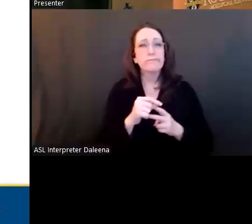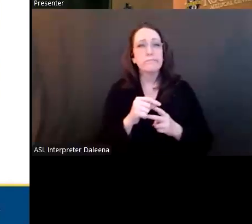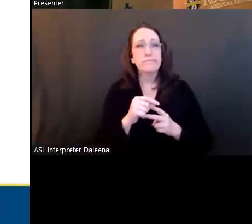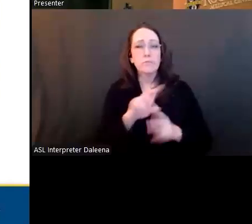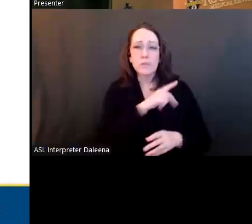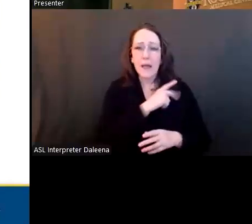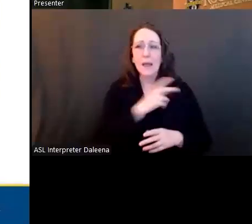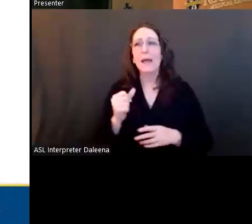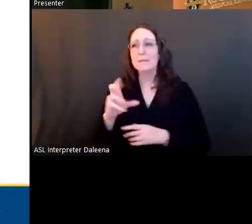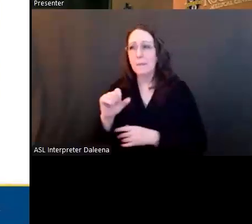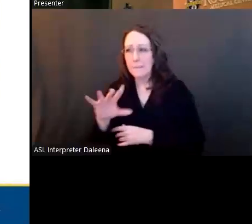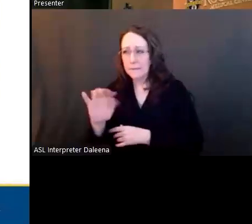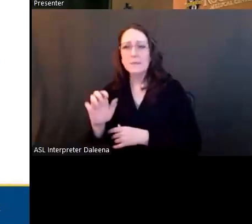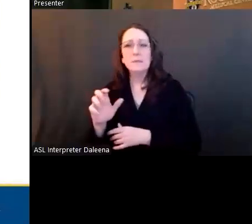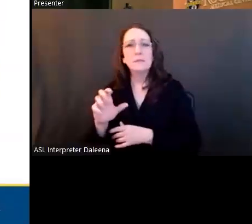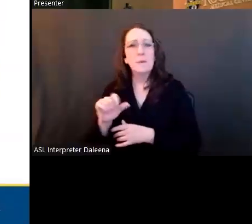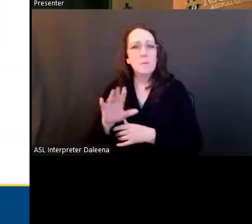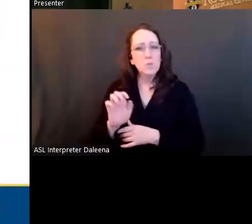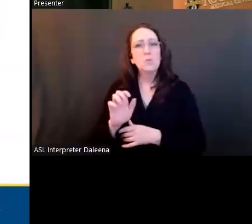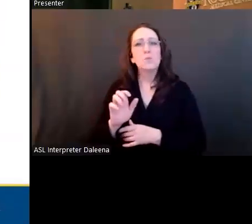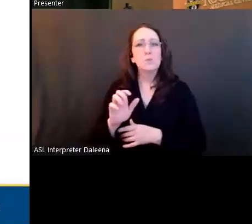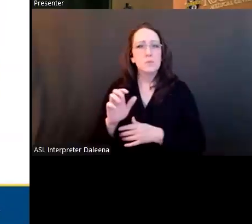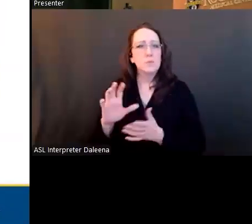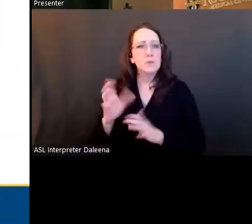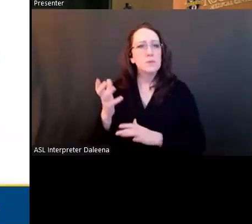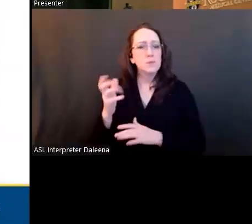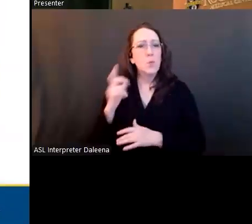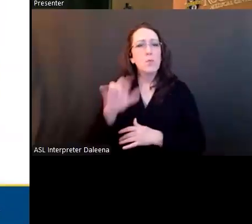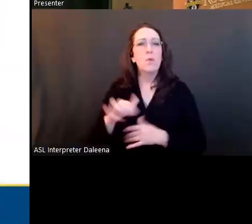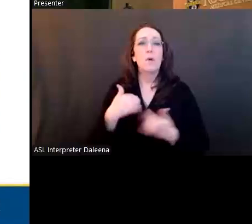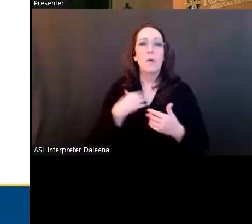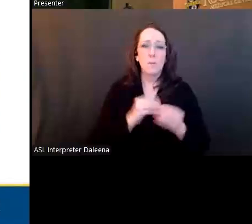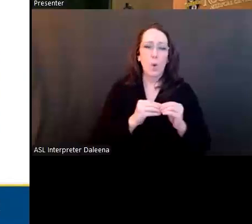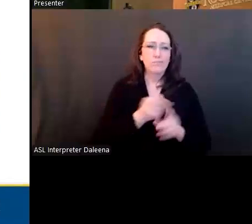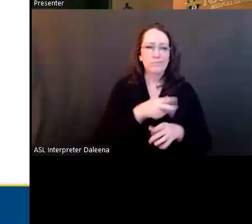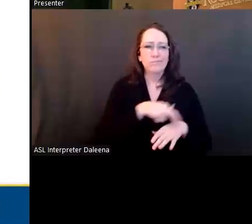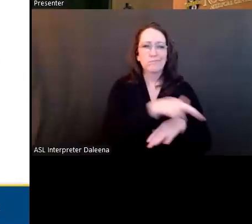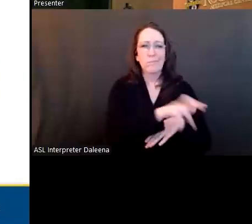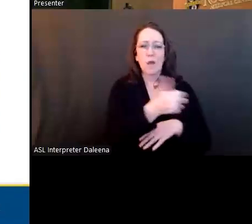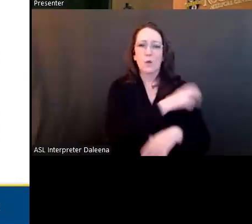primary disorders in those domains are typically referred to more appropriate clinics.